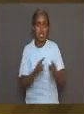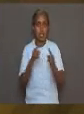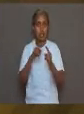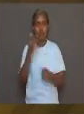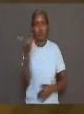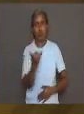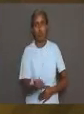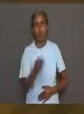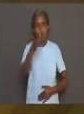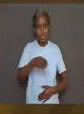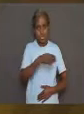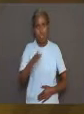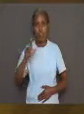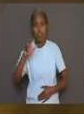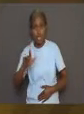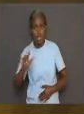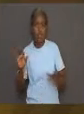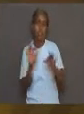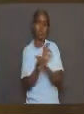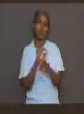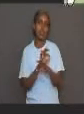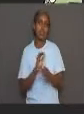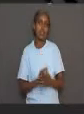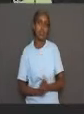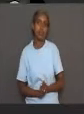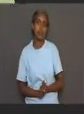draw the graph of the linear function.